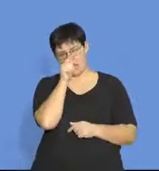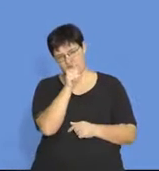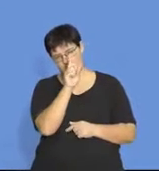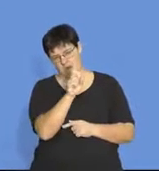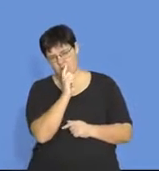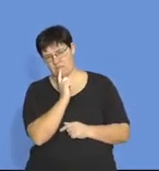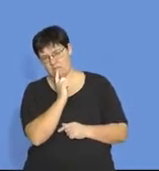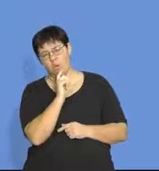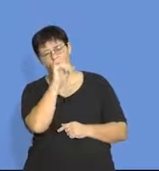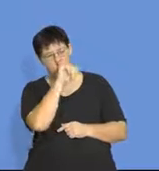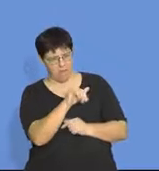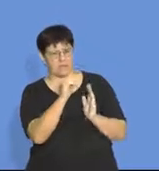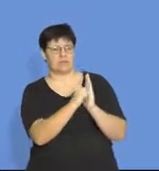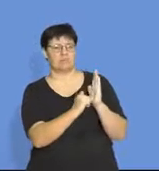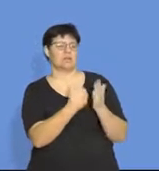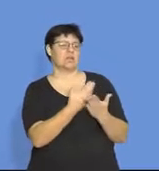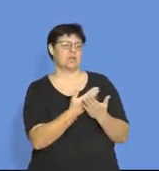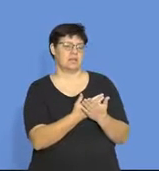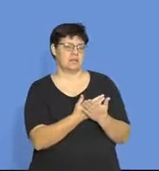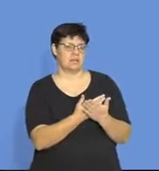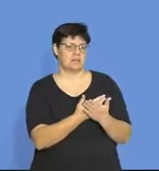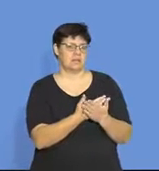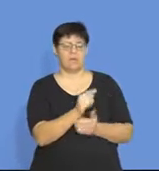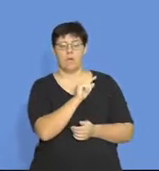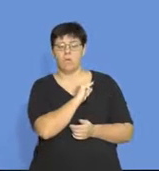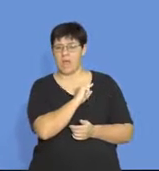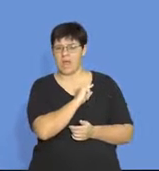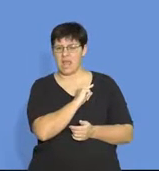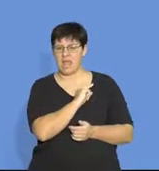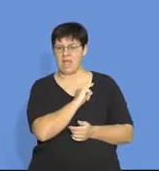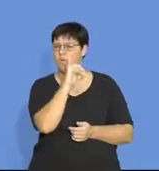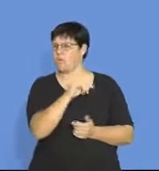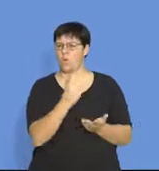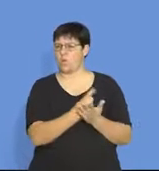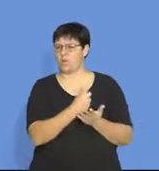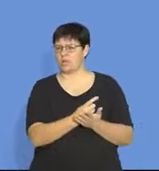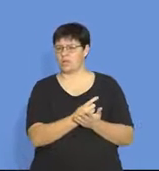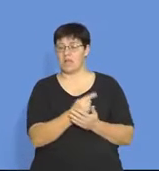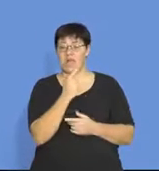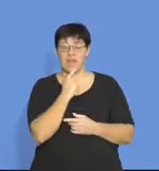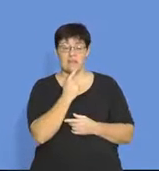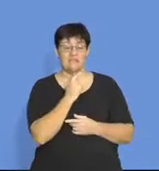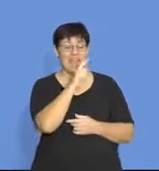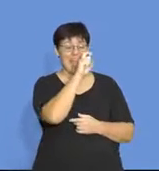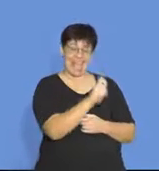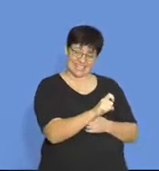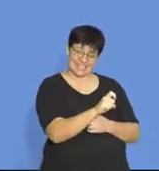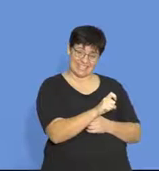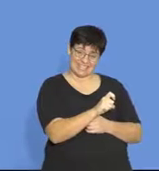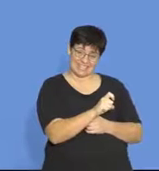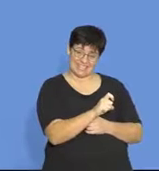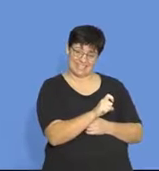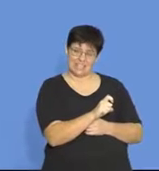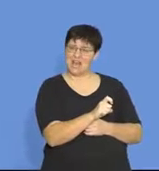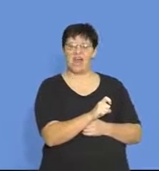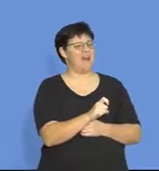with equation 1, I can make y the subject of the formula. Why am I only talking about y? Because as soon as I try to make x the